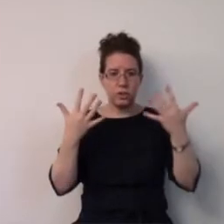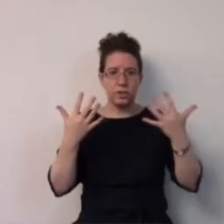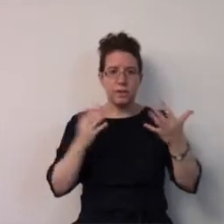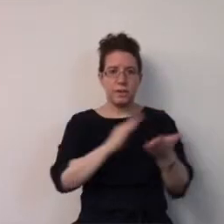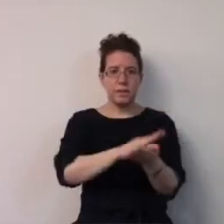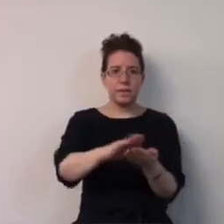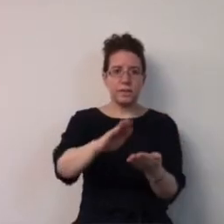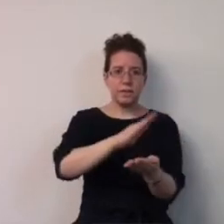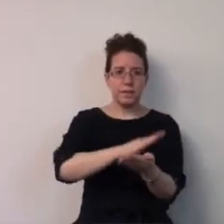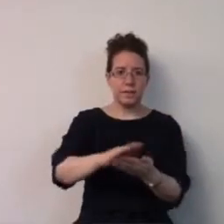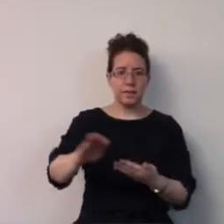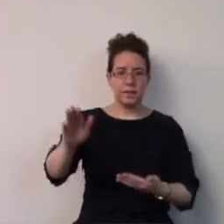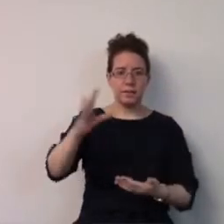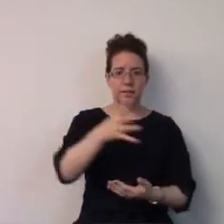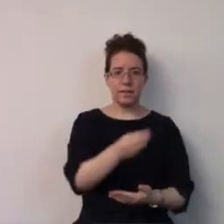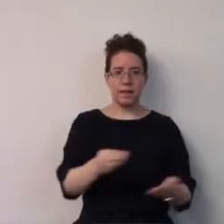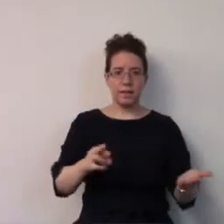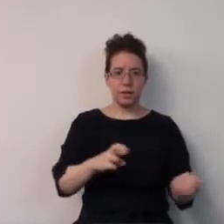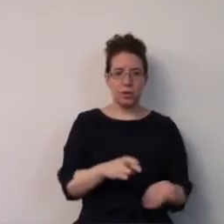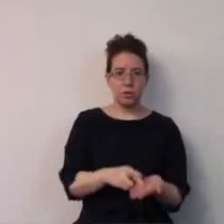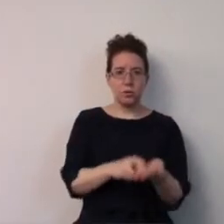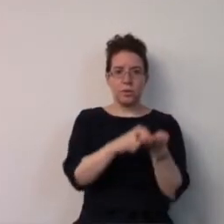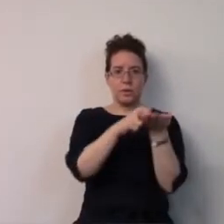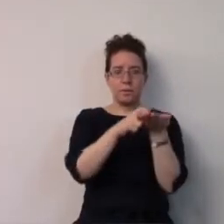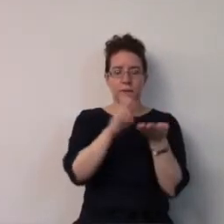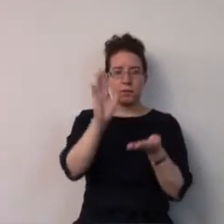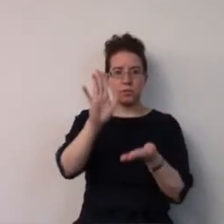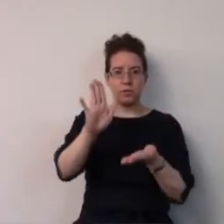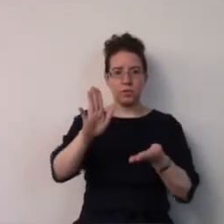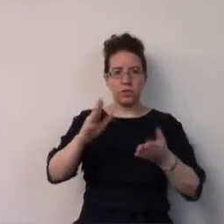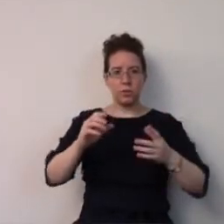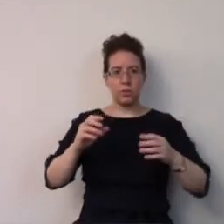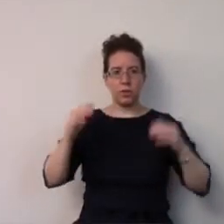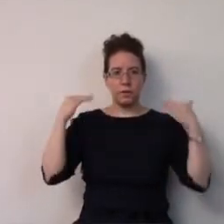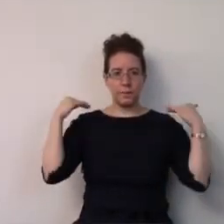bring them up there and see if they would laugh for me. And